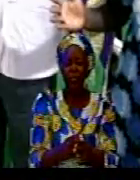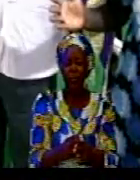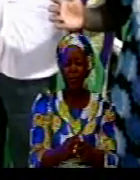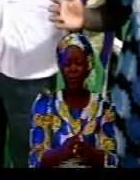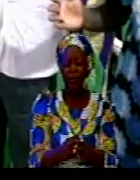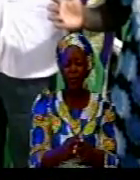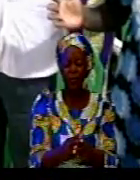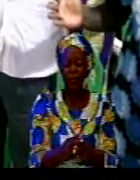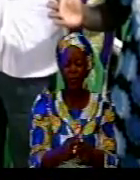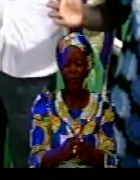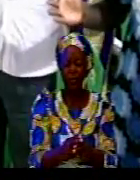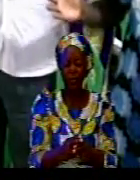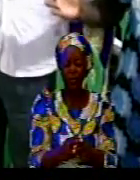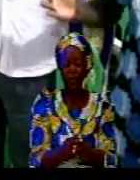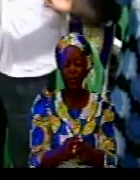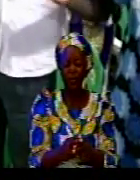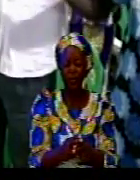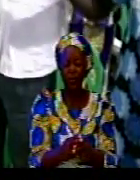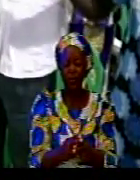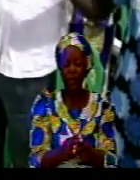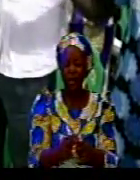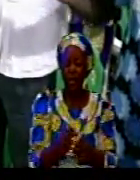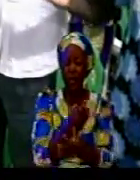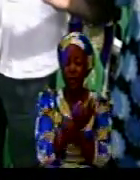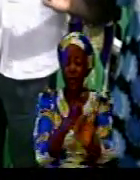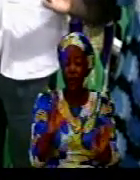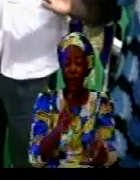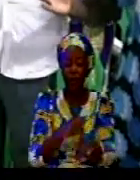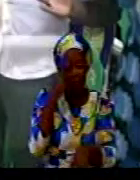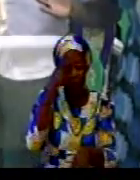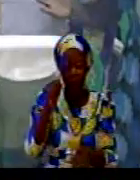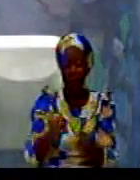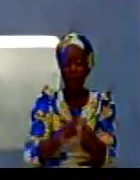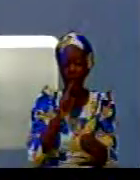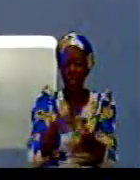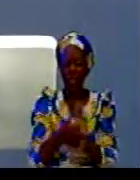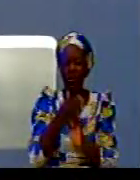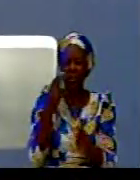life in Jesus' name.